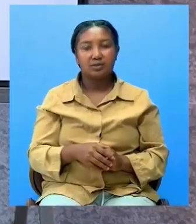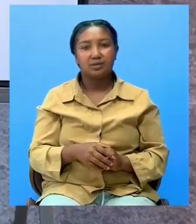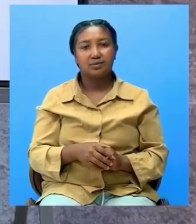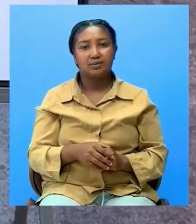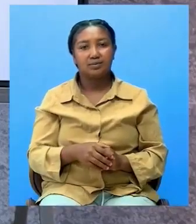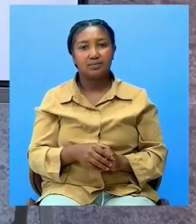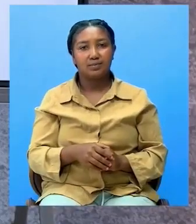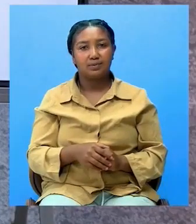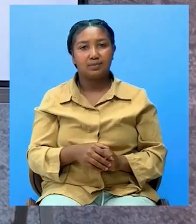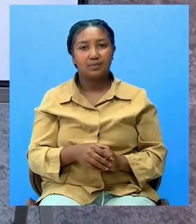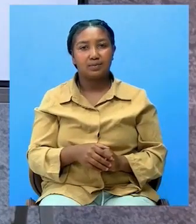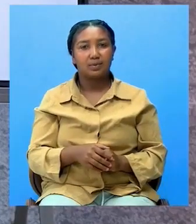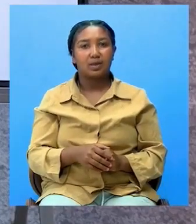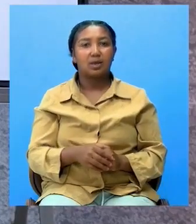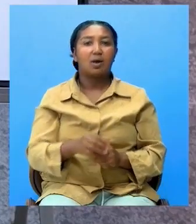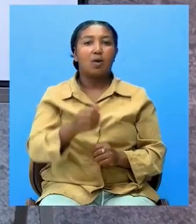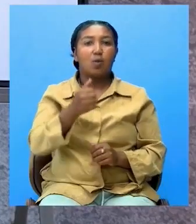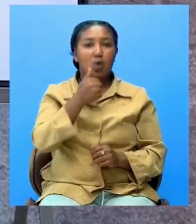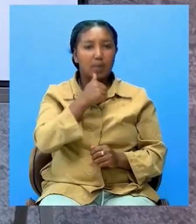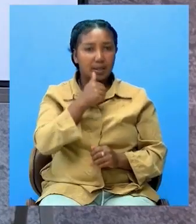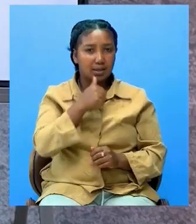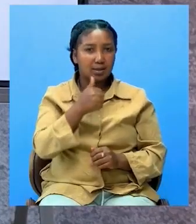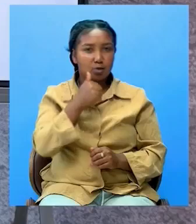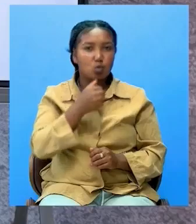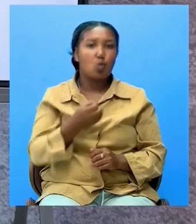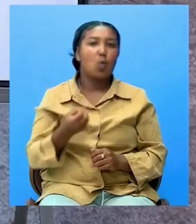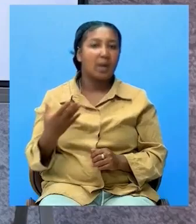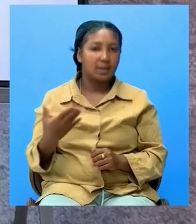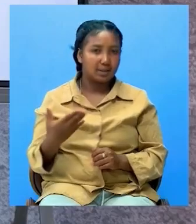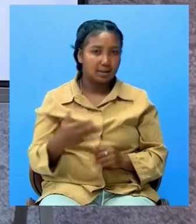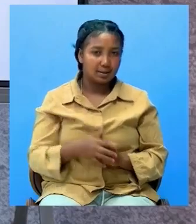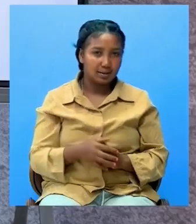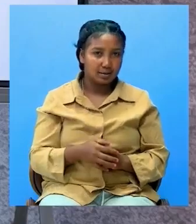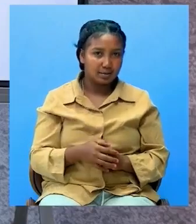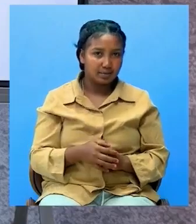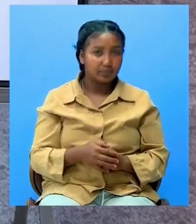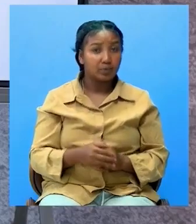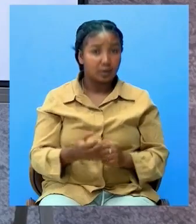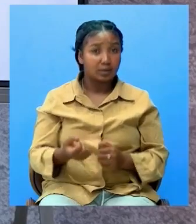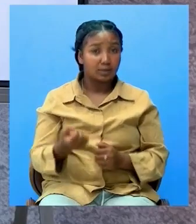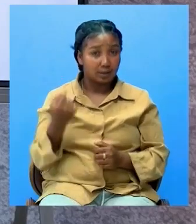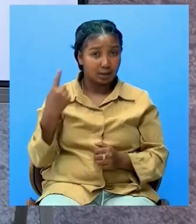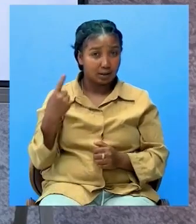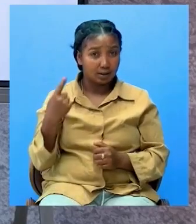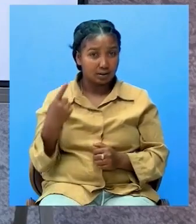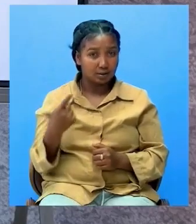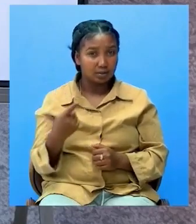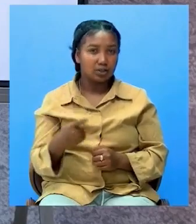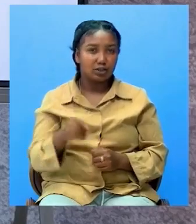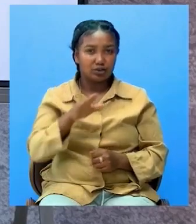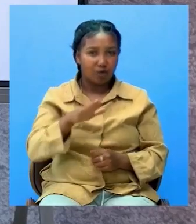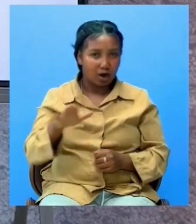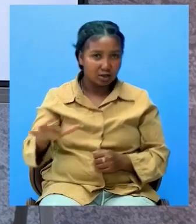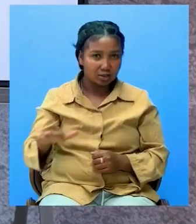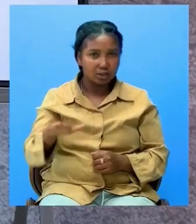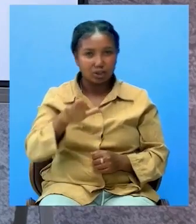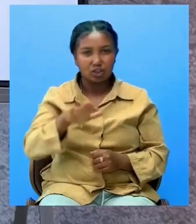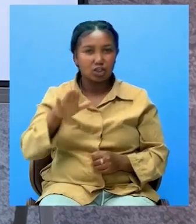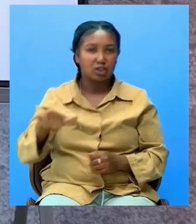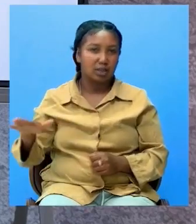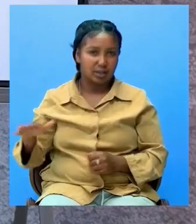teas, woman, woman. Is it clear? Child,